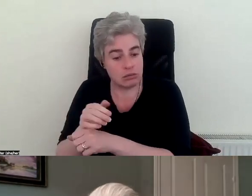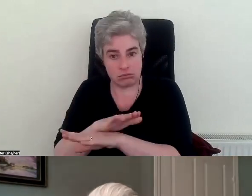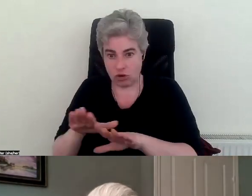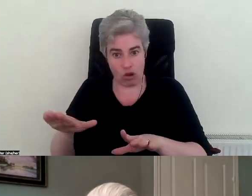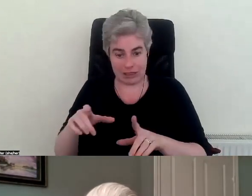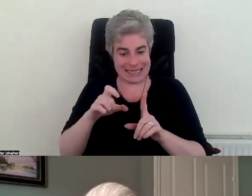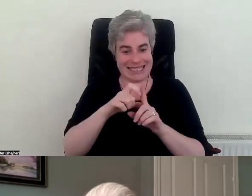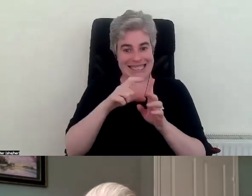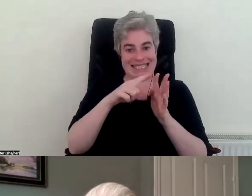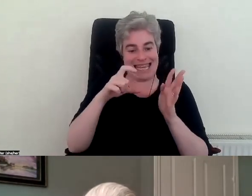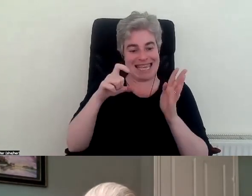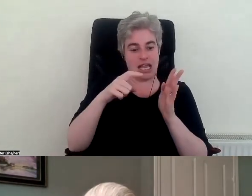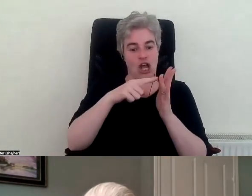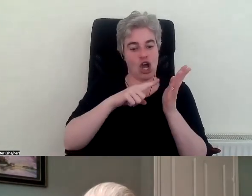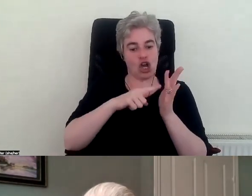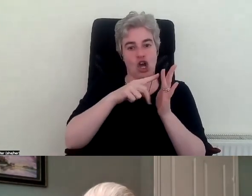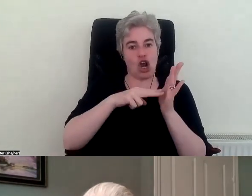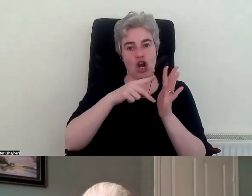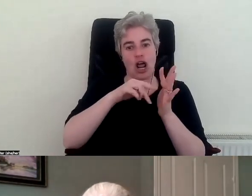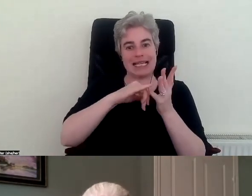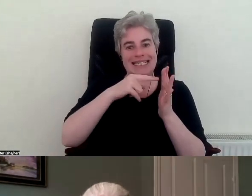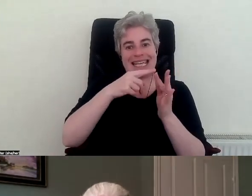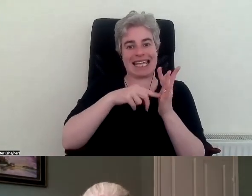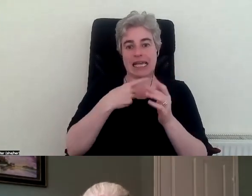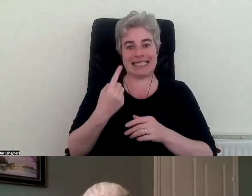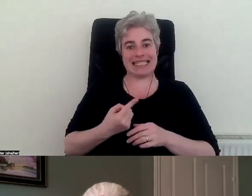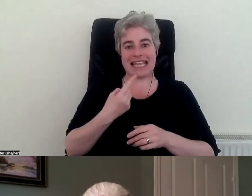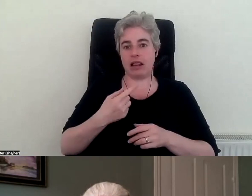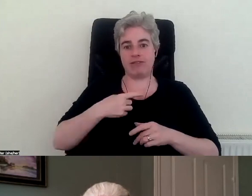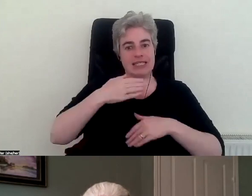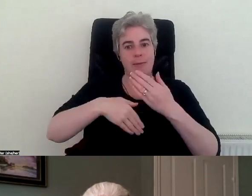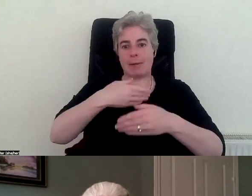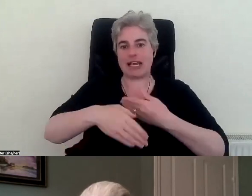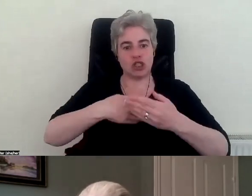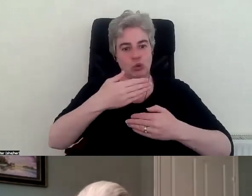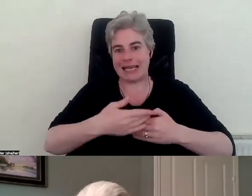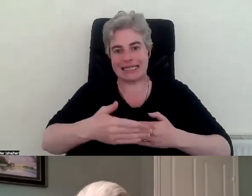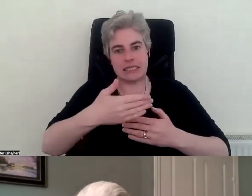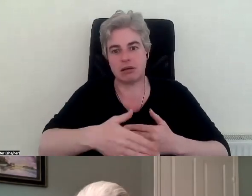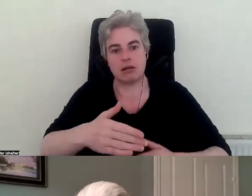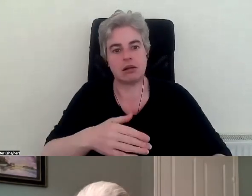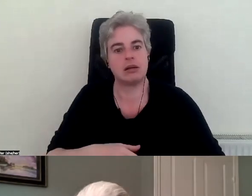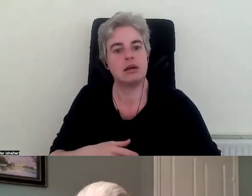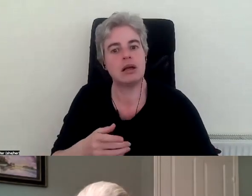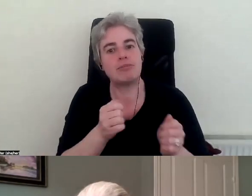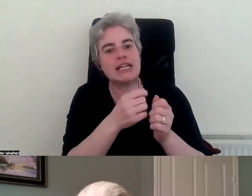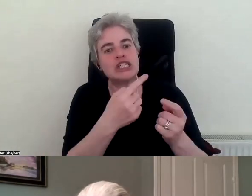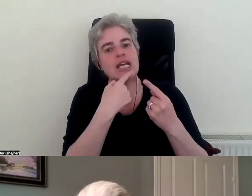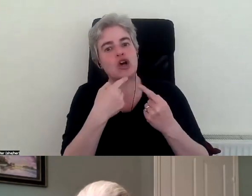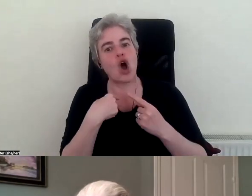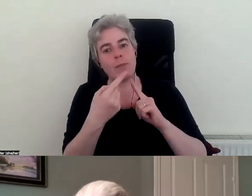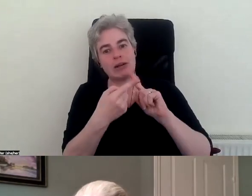itself, is perpetuating it. I'd appreciate your comment on that. No,